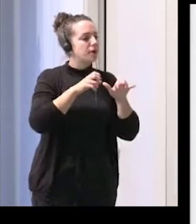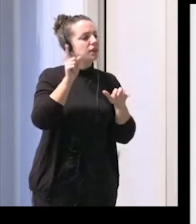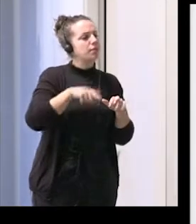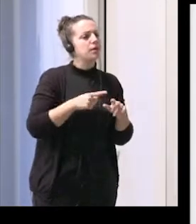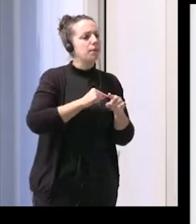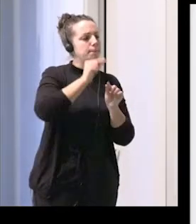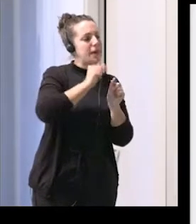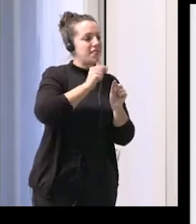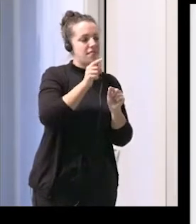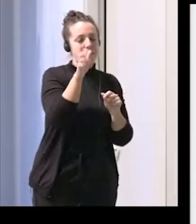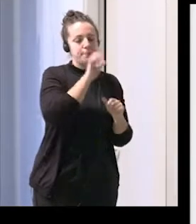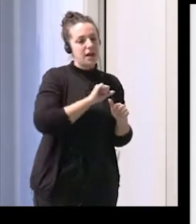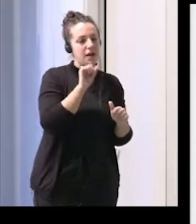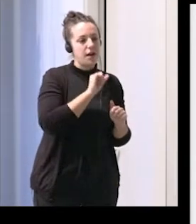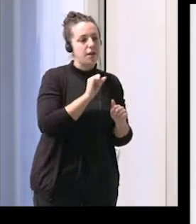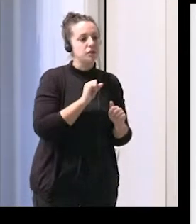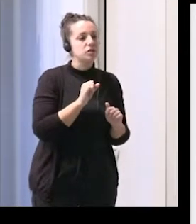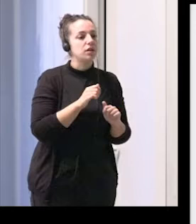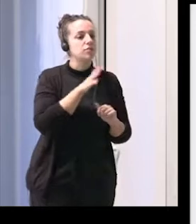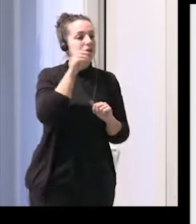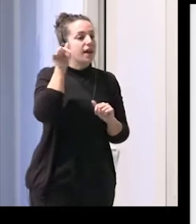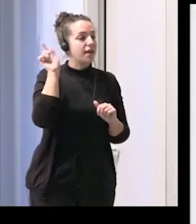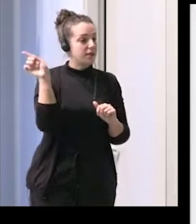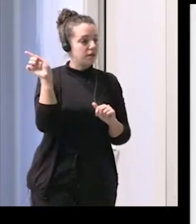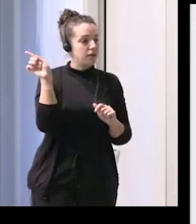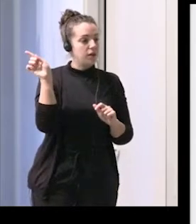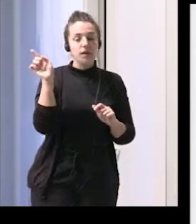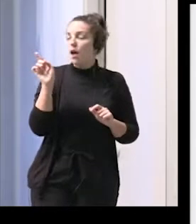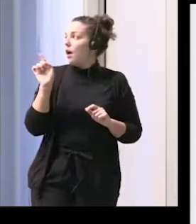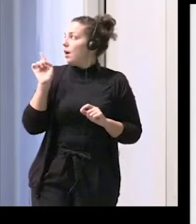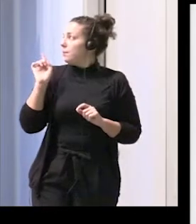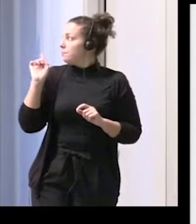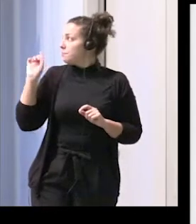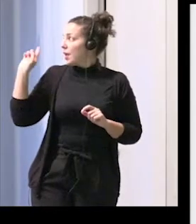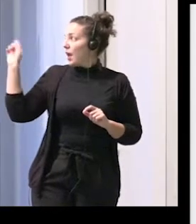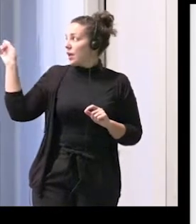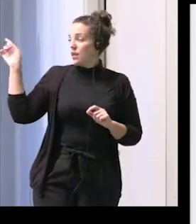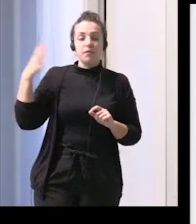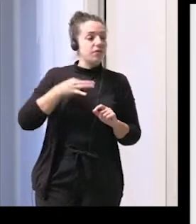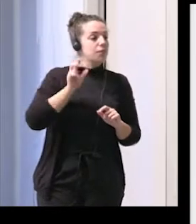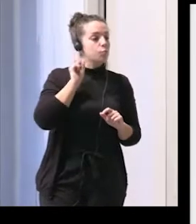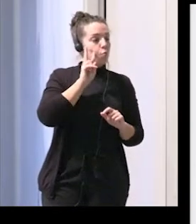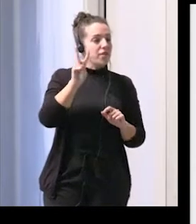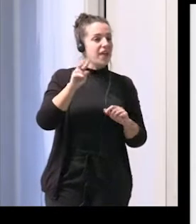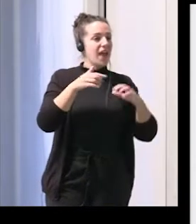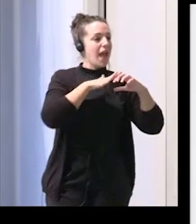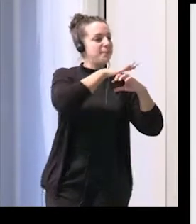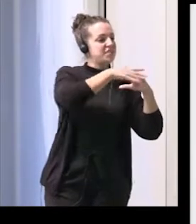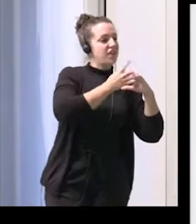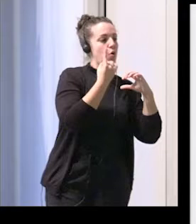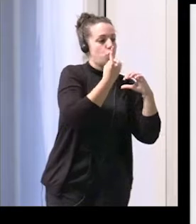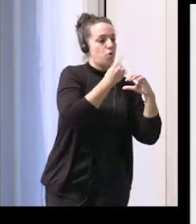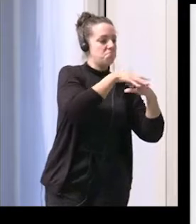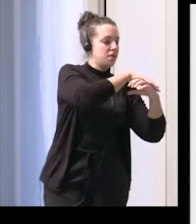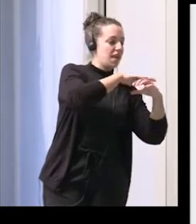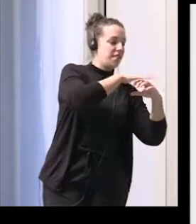working with deaf white cats. So here, we can look at one brain, the right or the left, and we can ask,